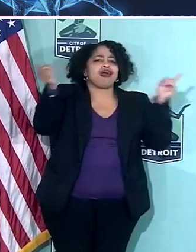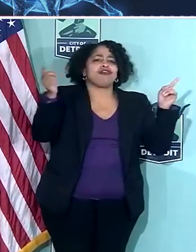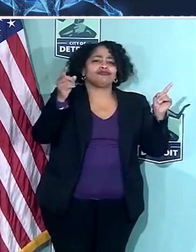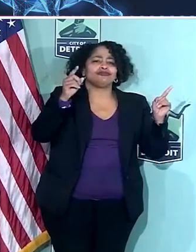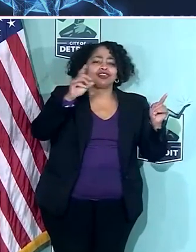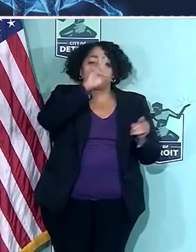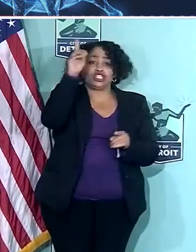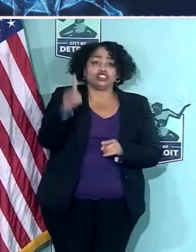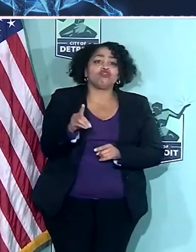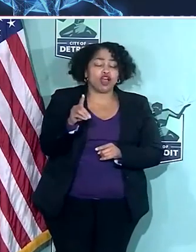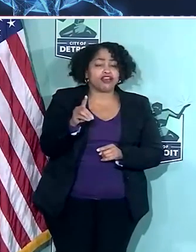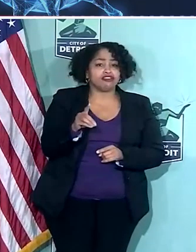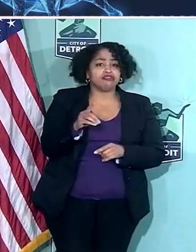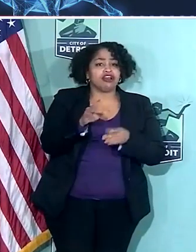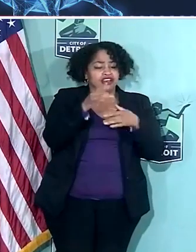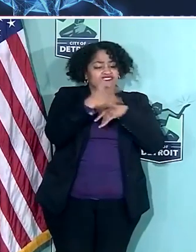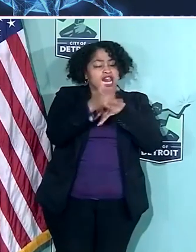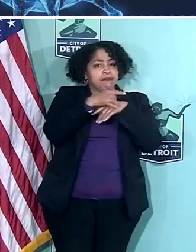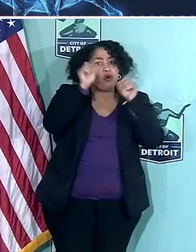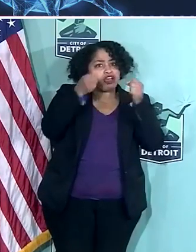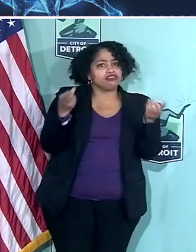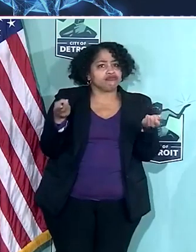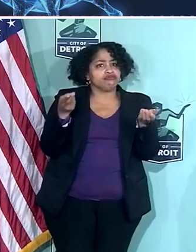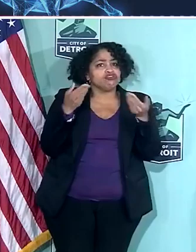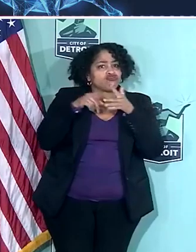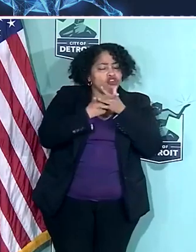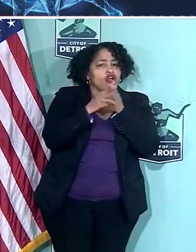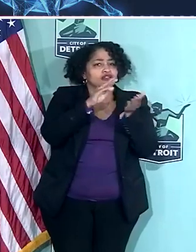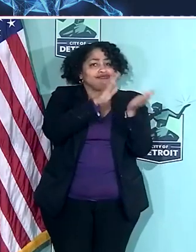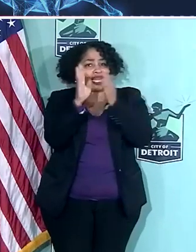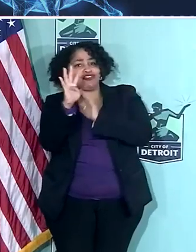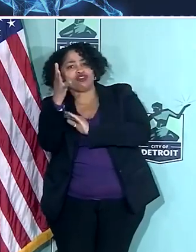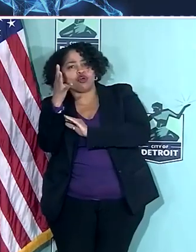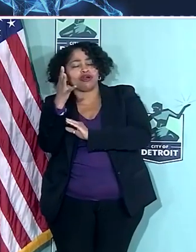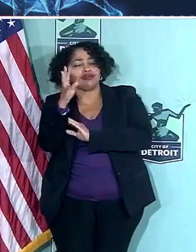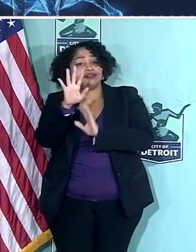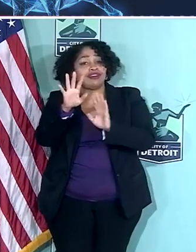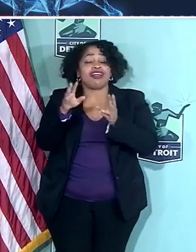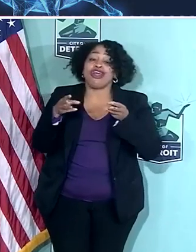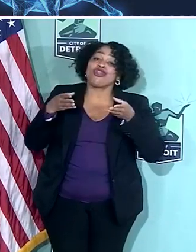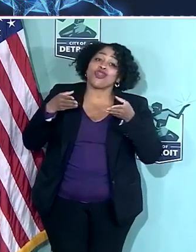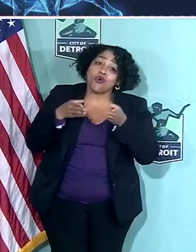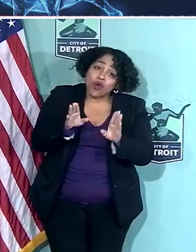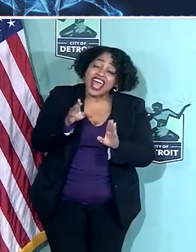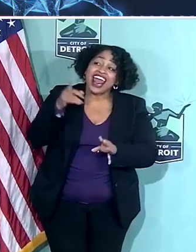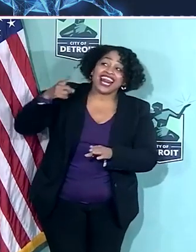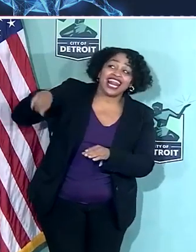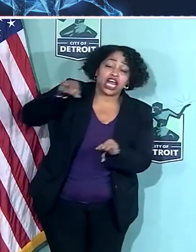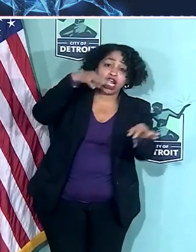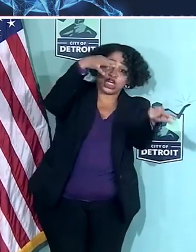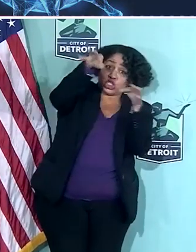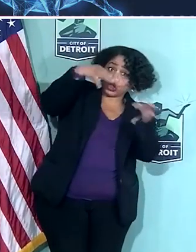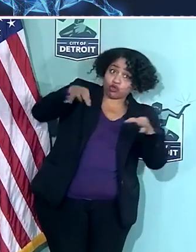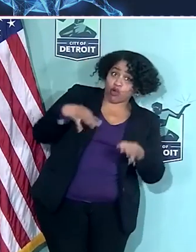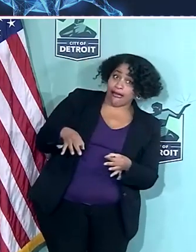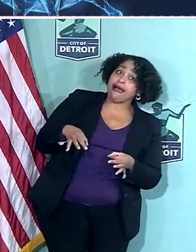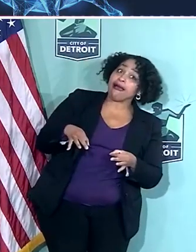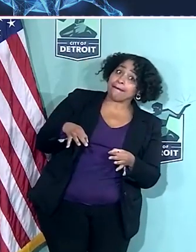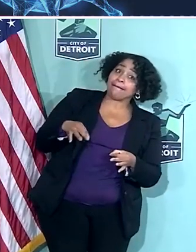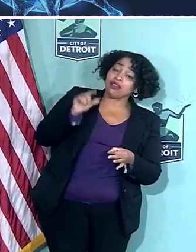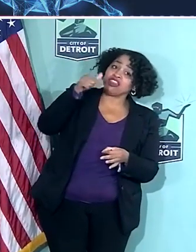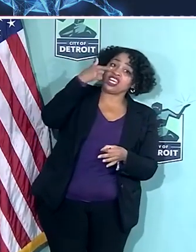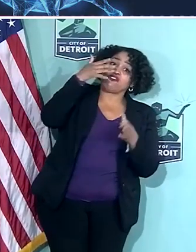to allow retail businesses. At least the way the phases had been described in the governor's orders so